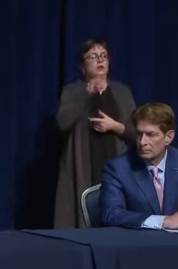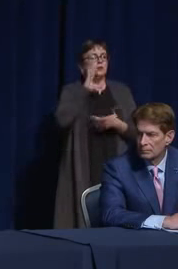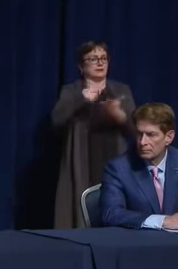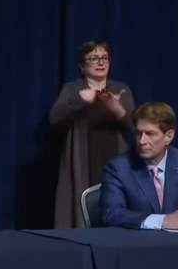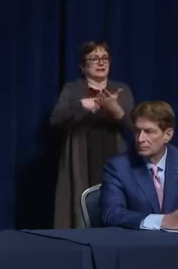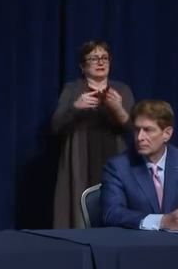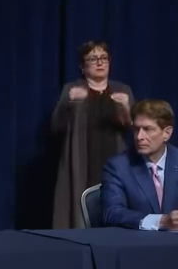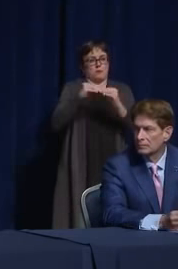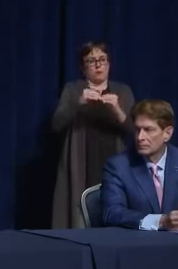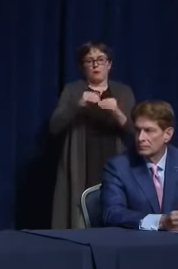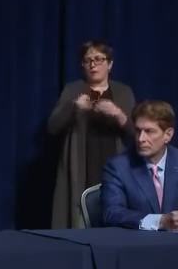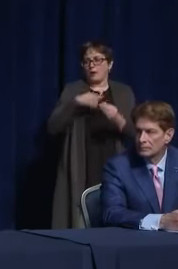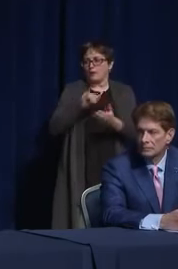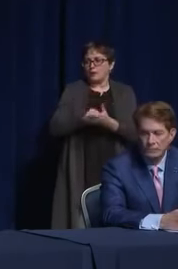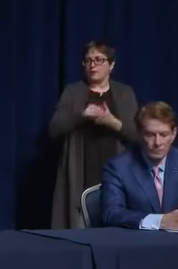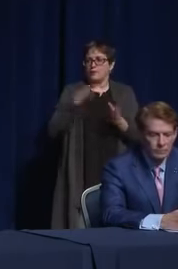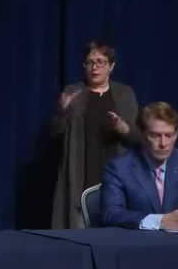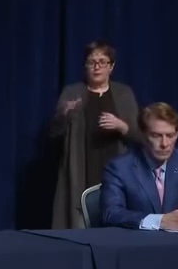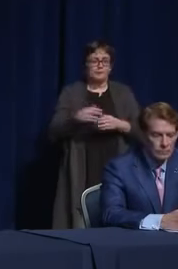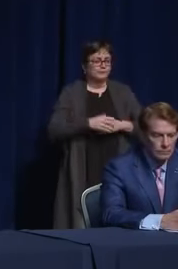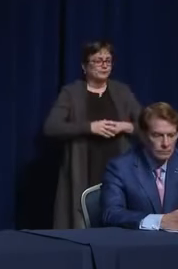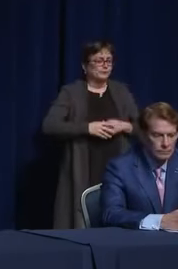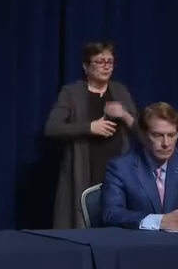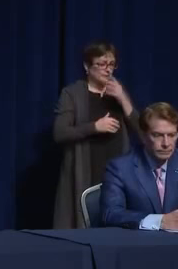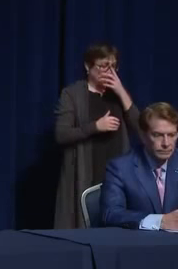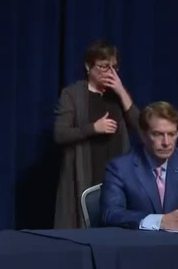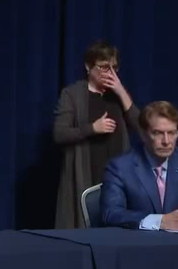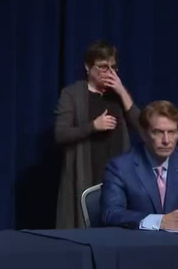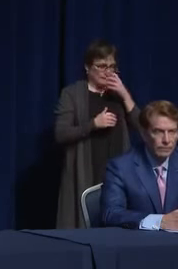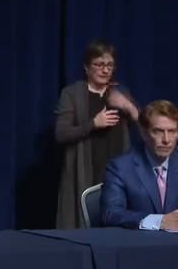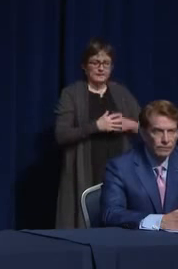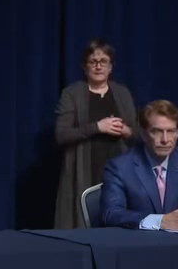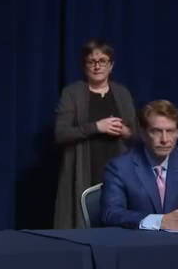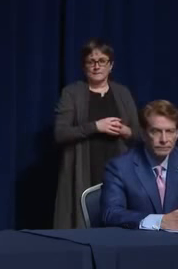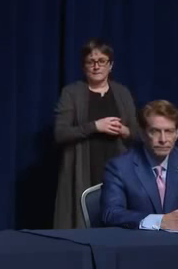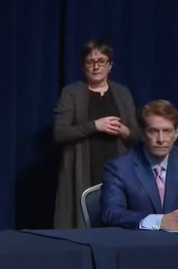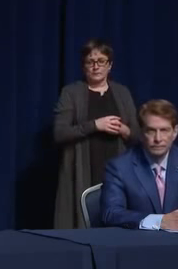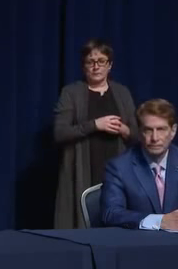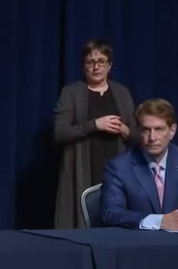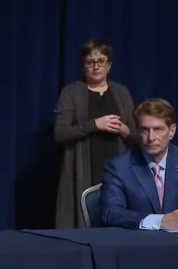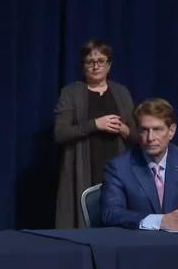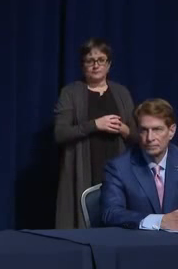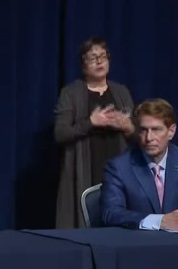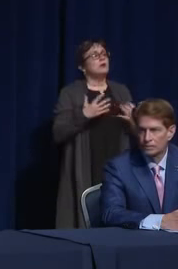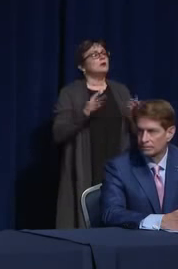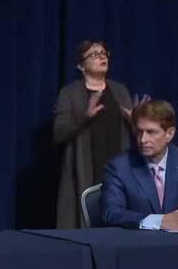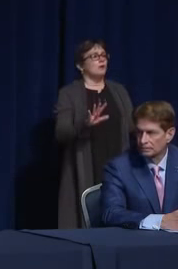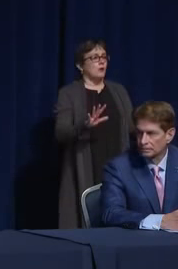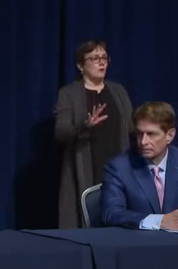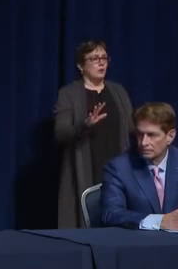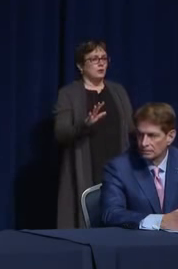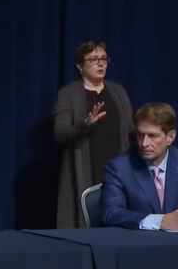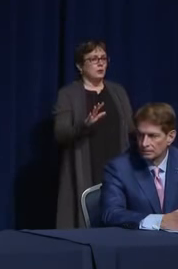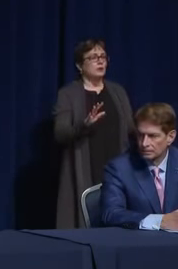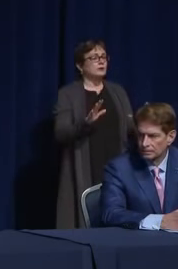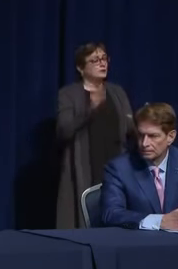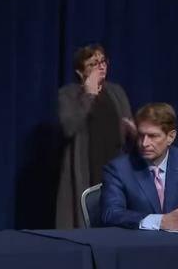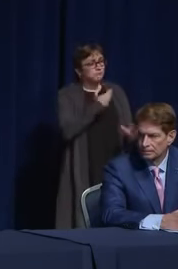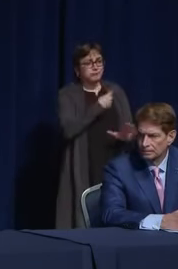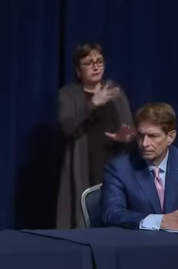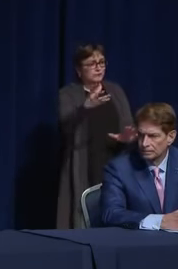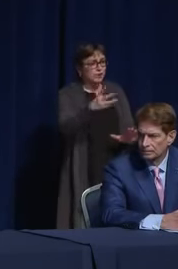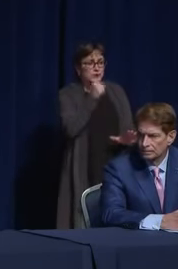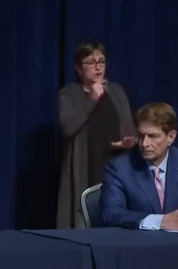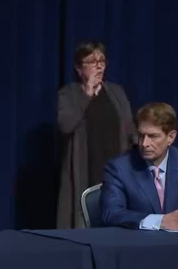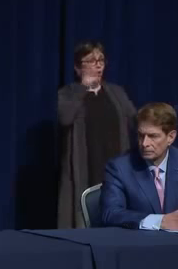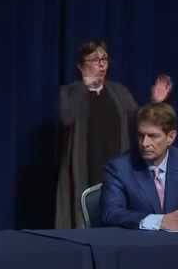higher priority, and we'll get to that, and Judy will get to that in a few moments. So folks, we expected this. These numbers are going to